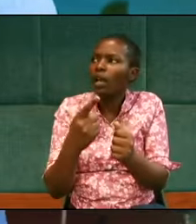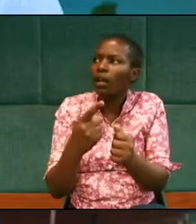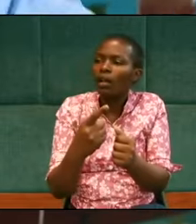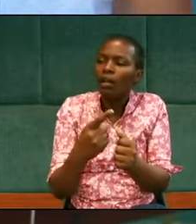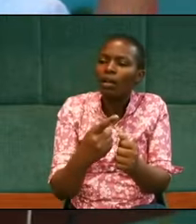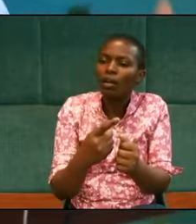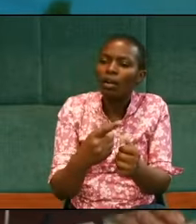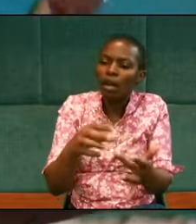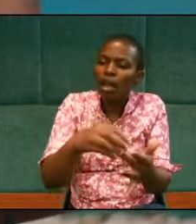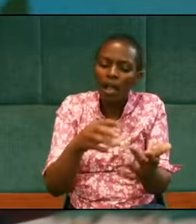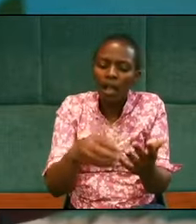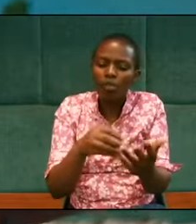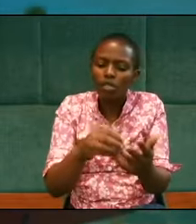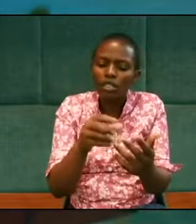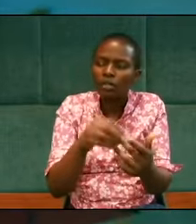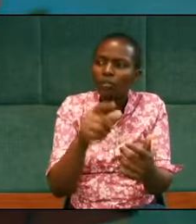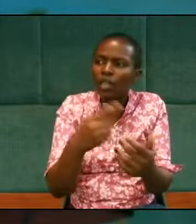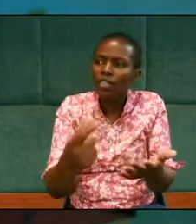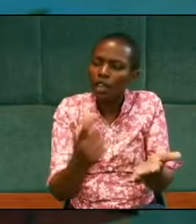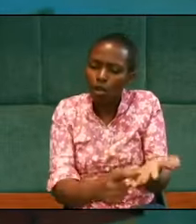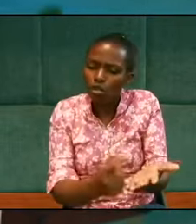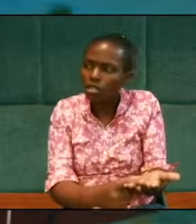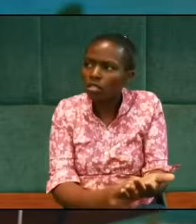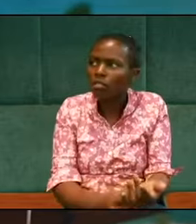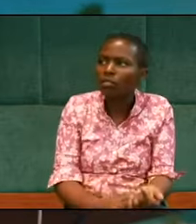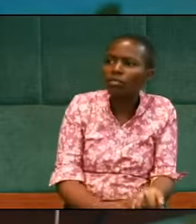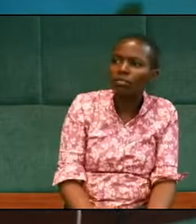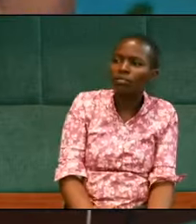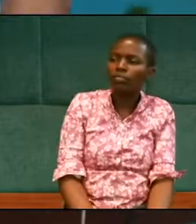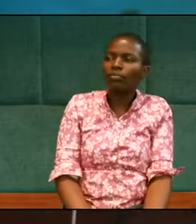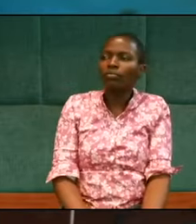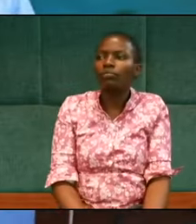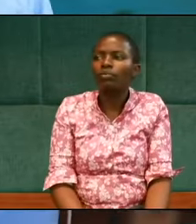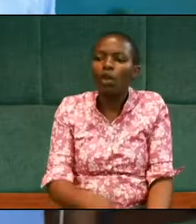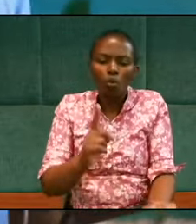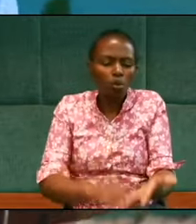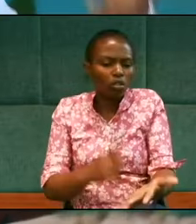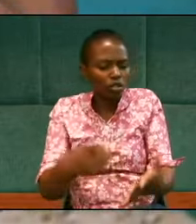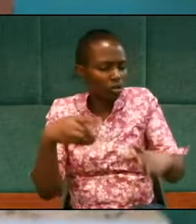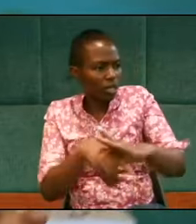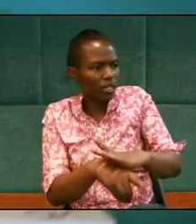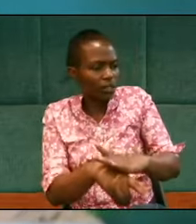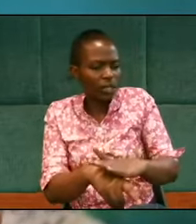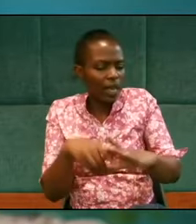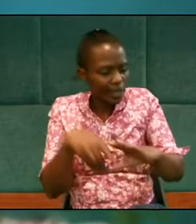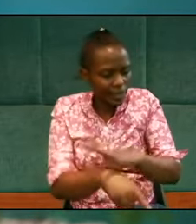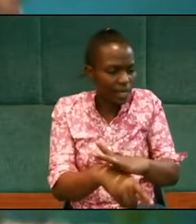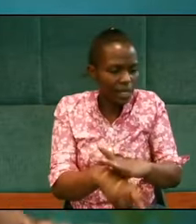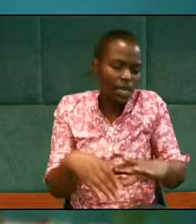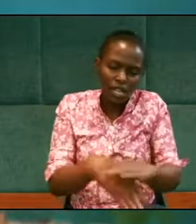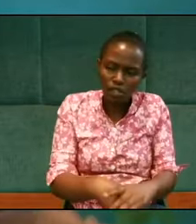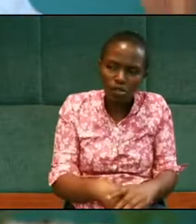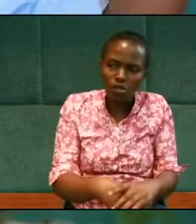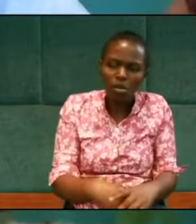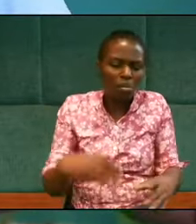the cost. The cost might or should have been counted. What am I entering into? Am I committed? Am I ready